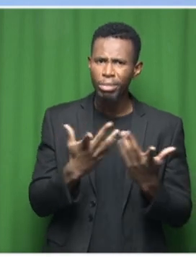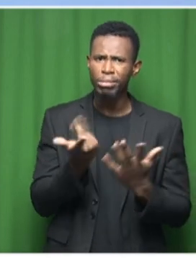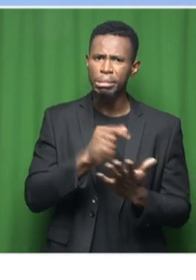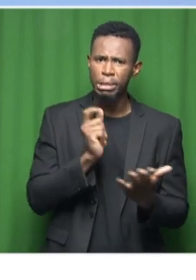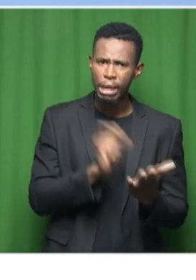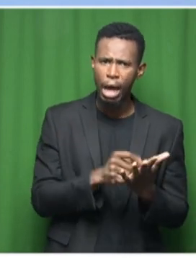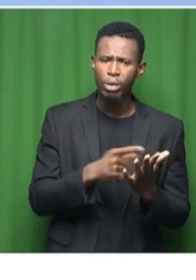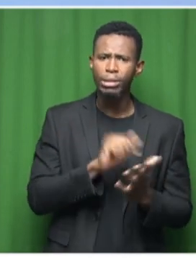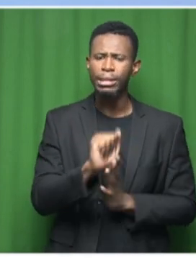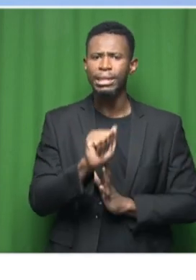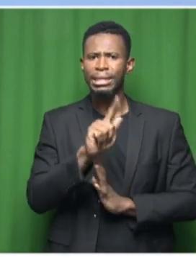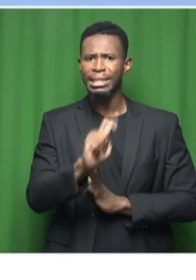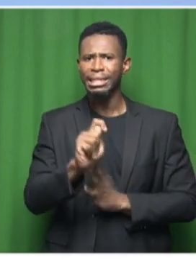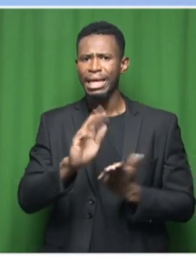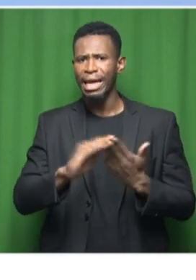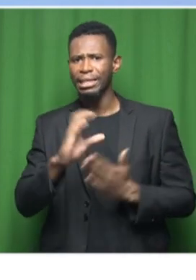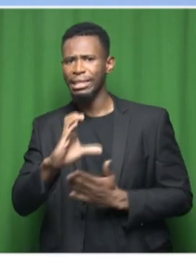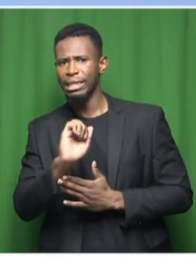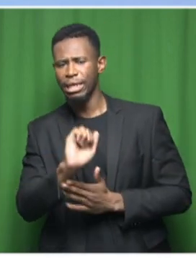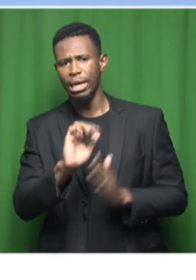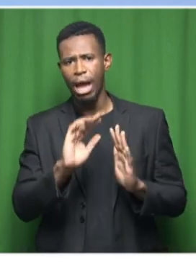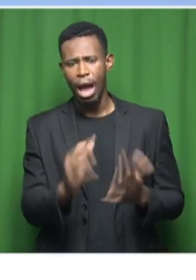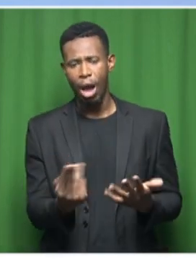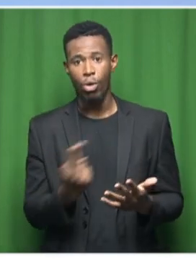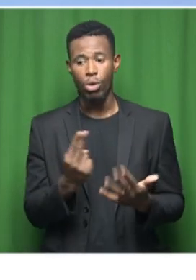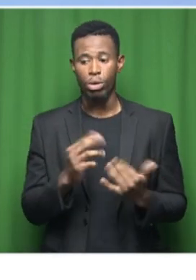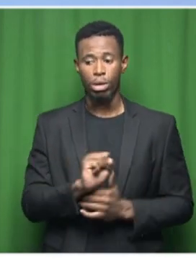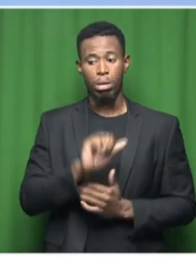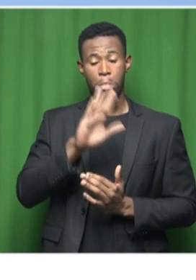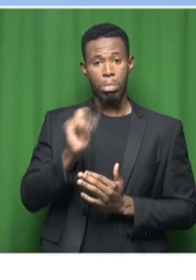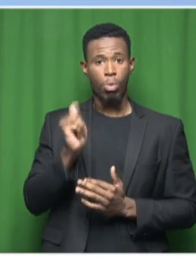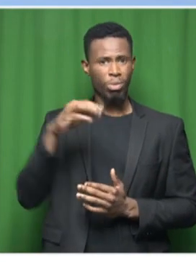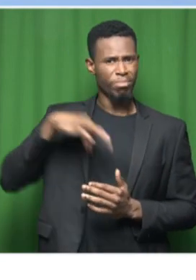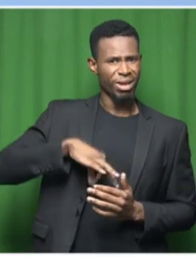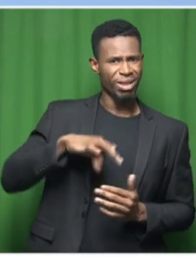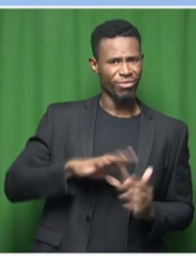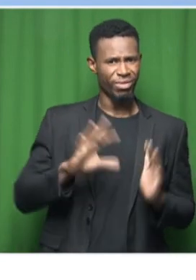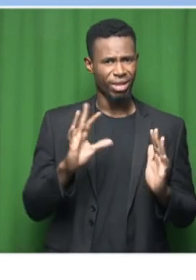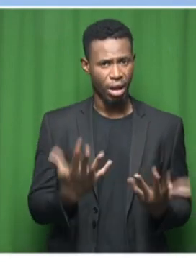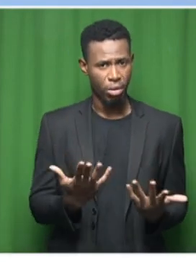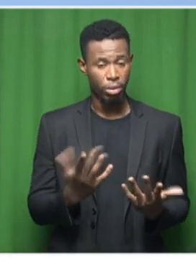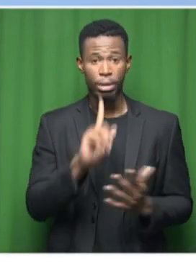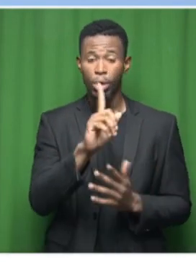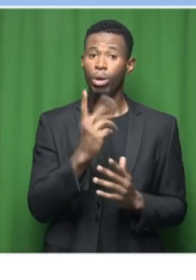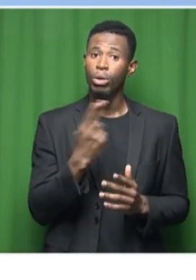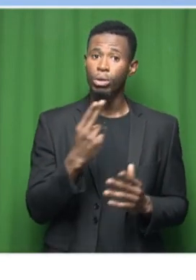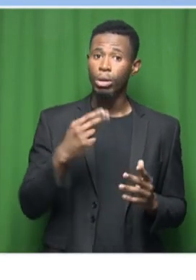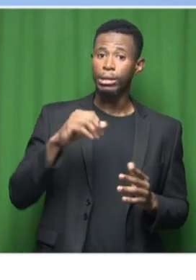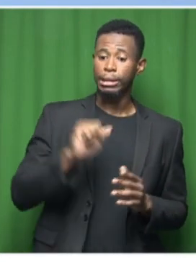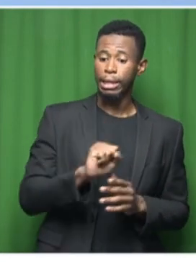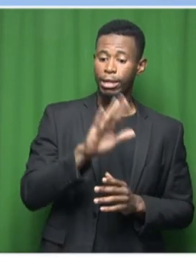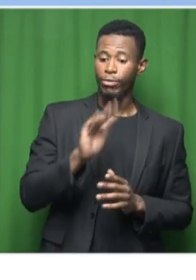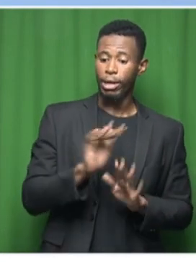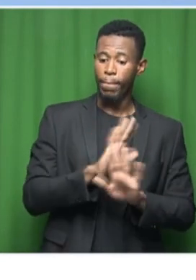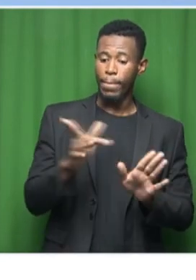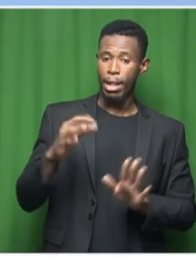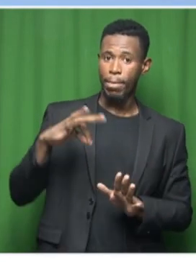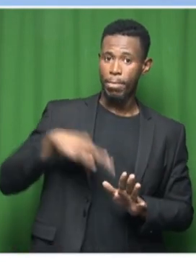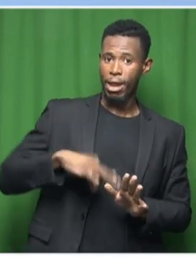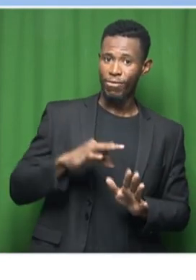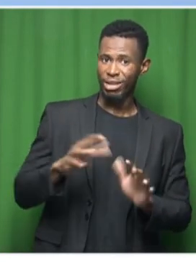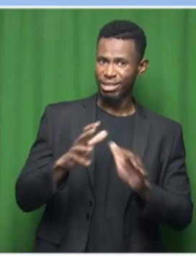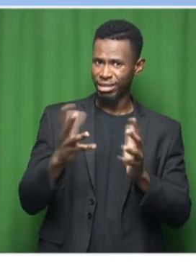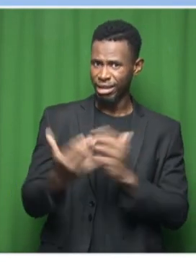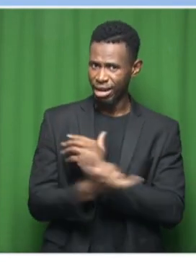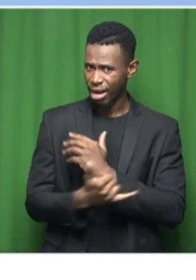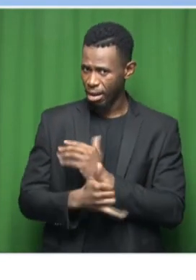that, and how does South Africa broadly stand to benefit, but not just as a country in terms of our energy transition and